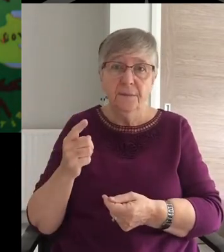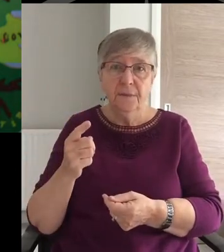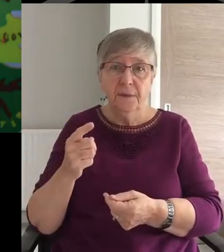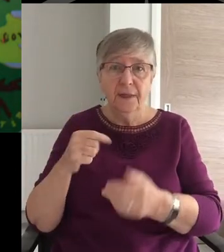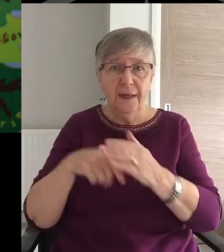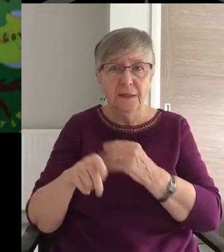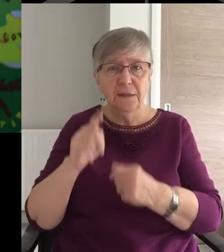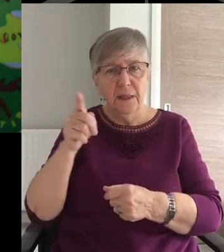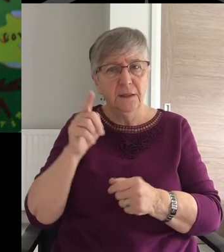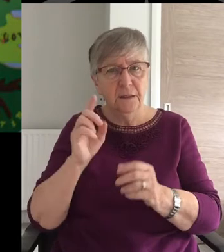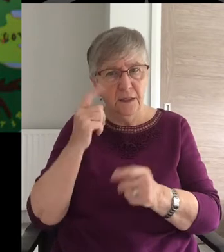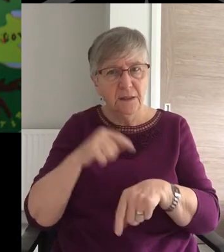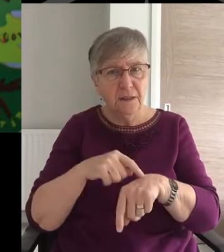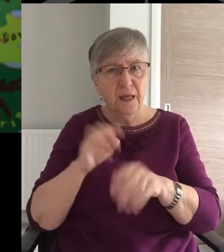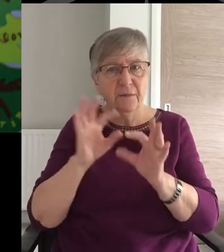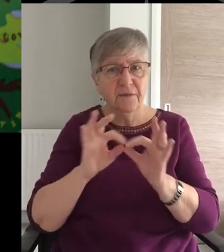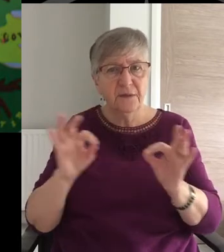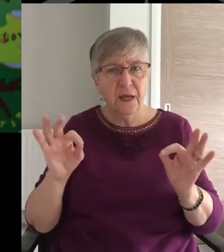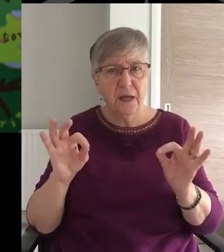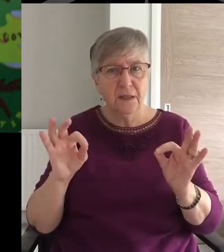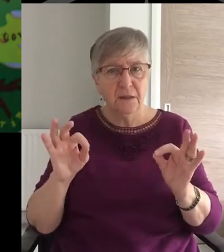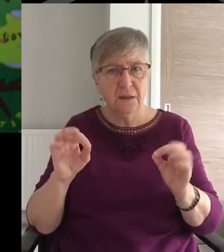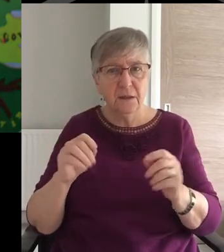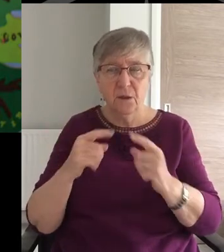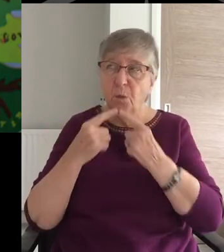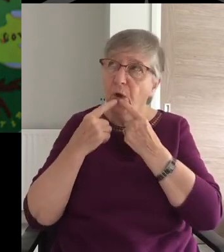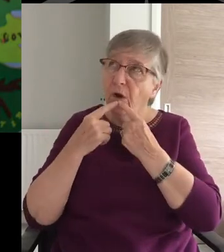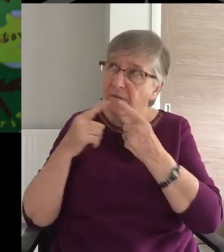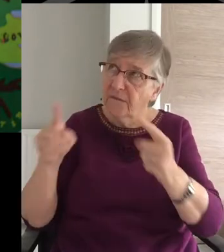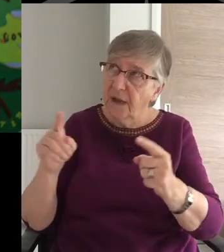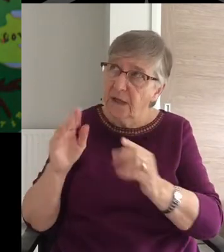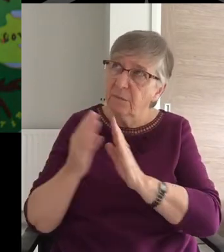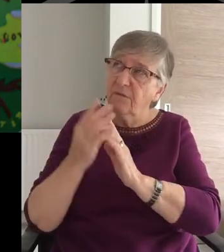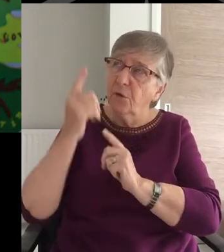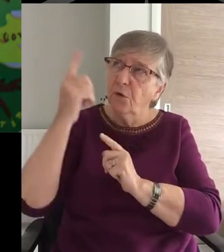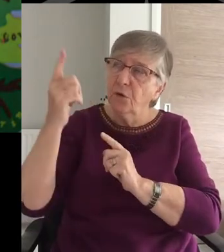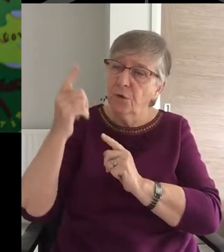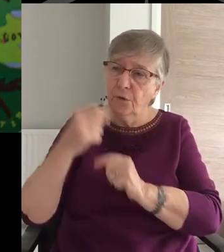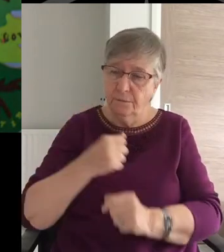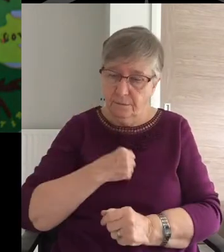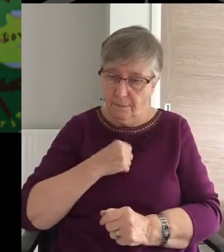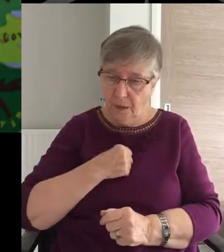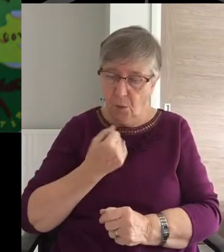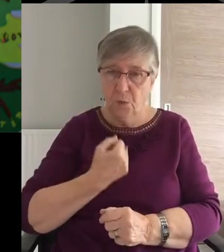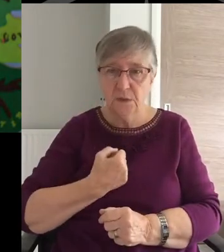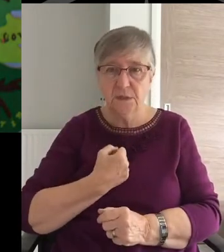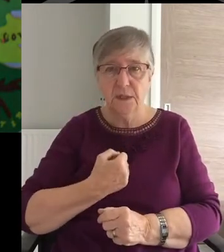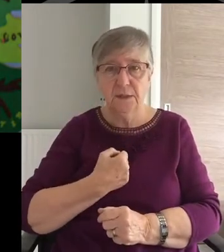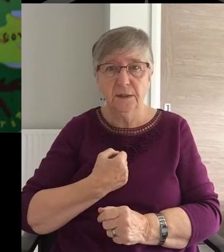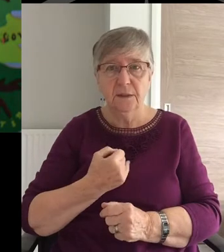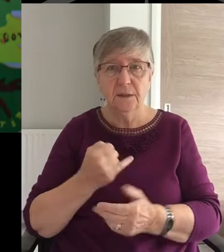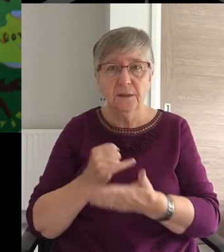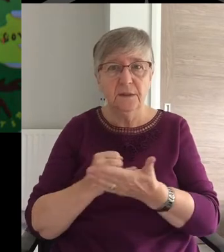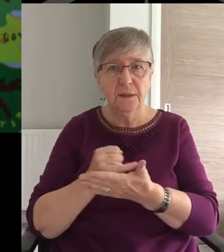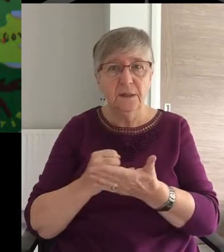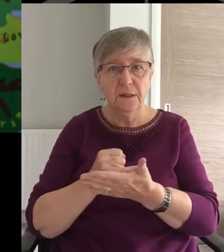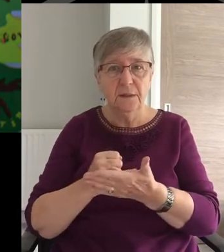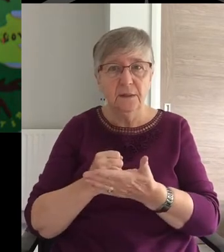as in a moment's silence we confess before you our individual sin.